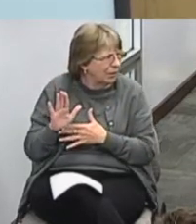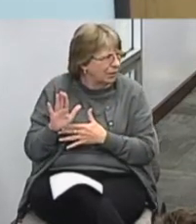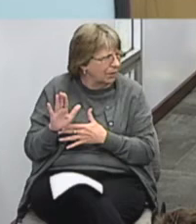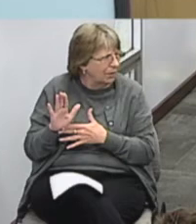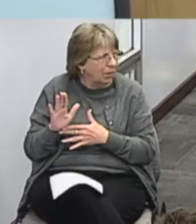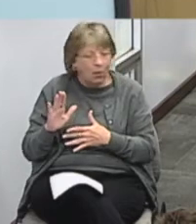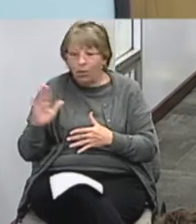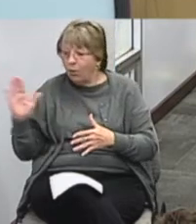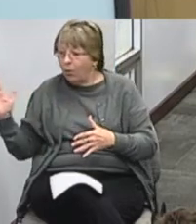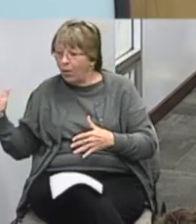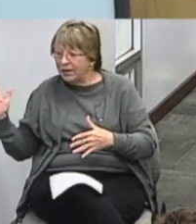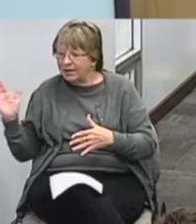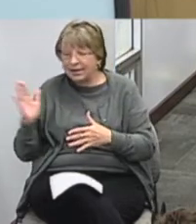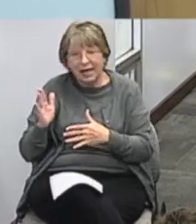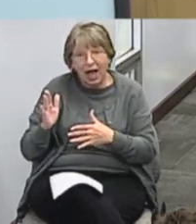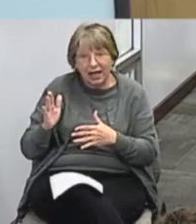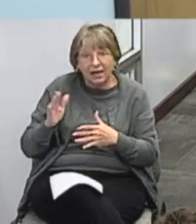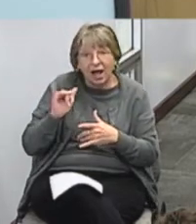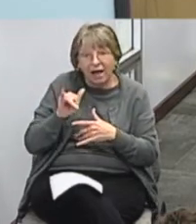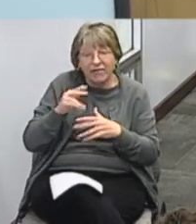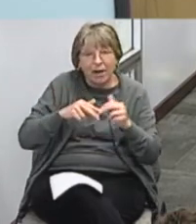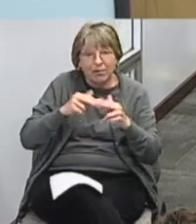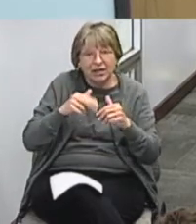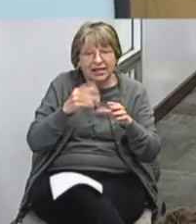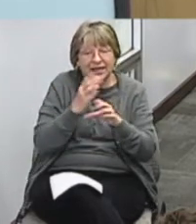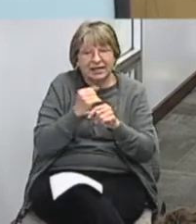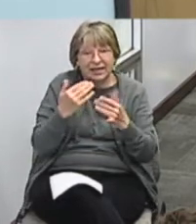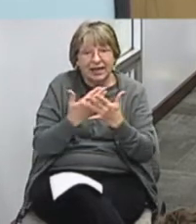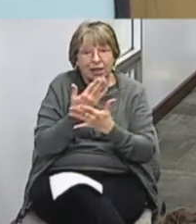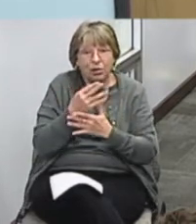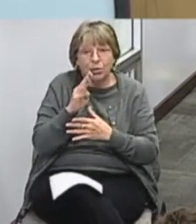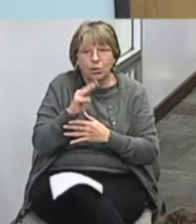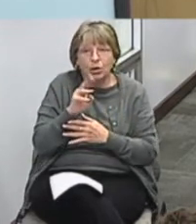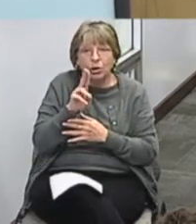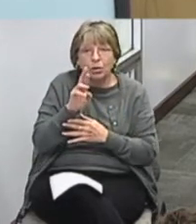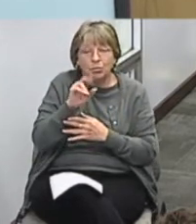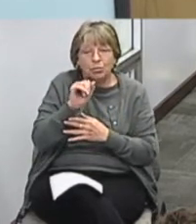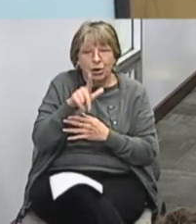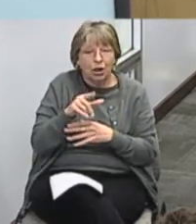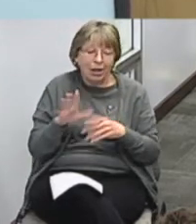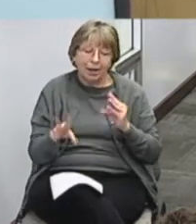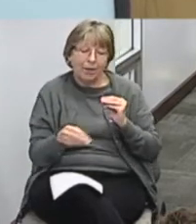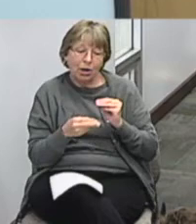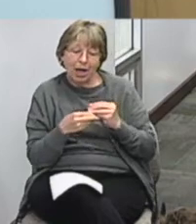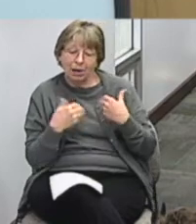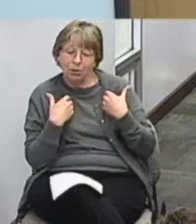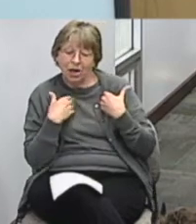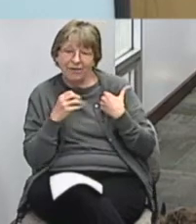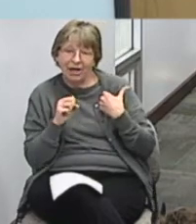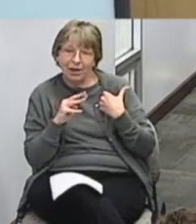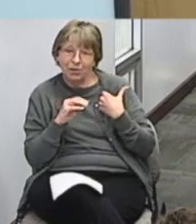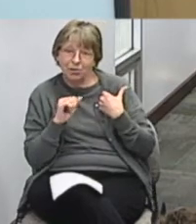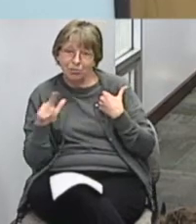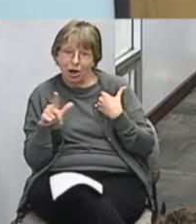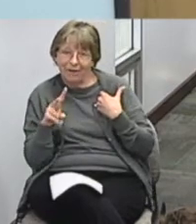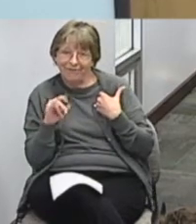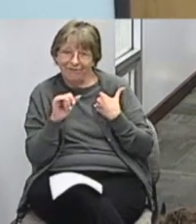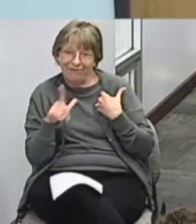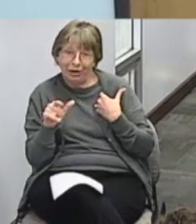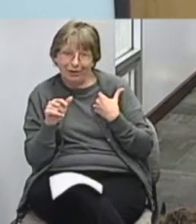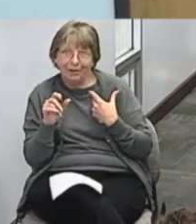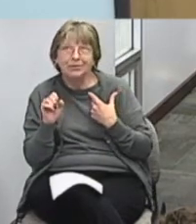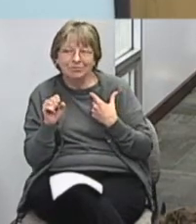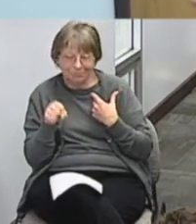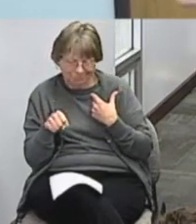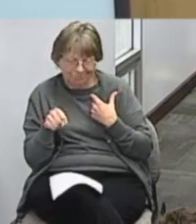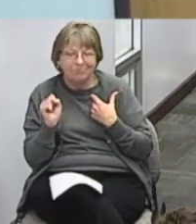building is getting a new mural here in the next month, which I might add will have a little Smallville nod in it. I've seen the